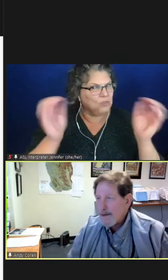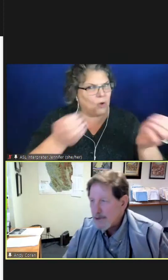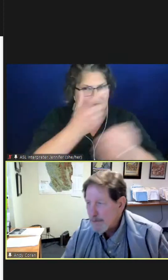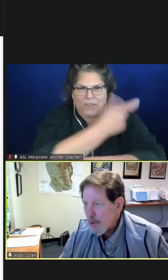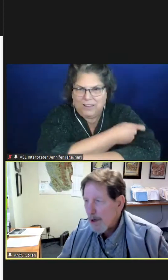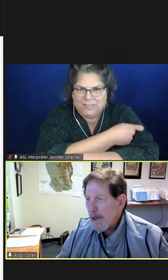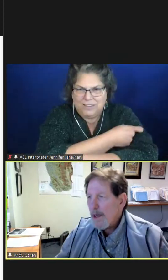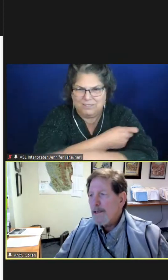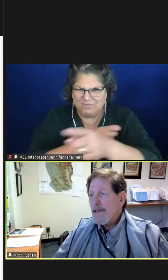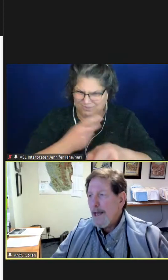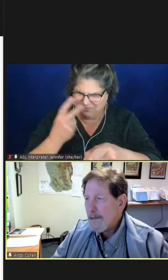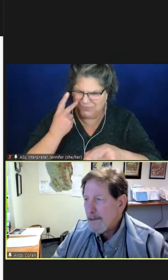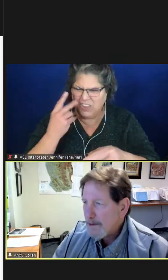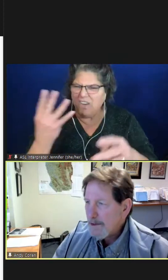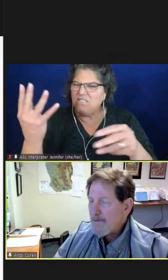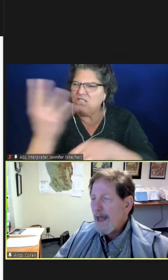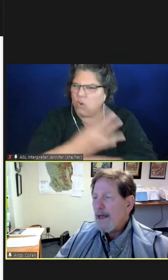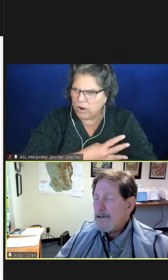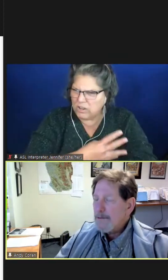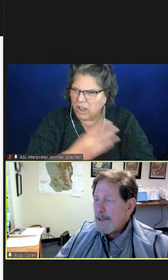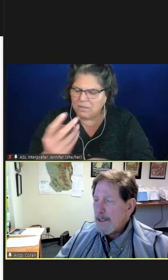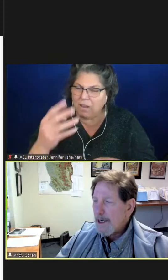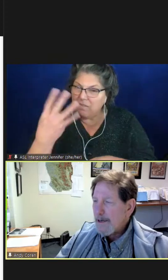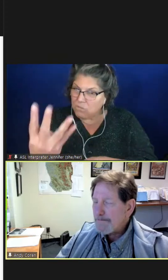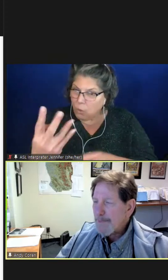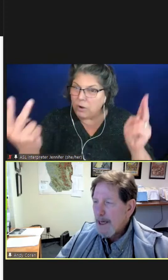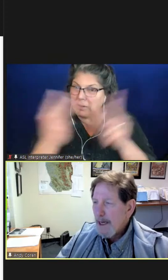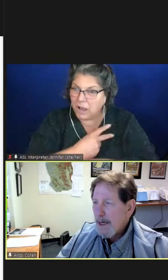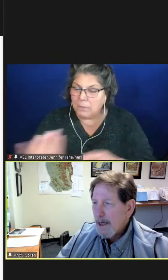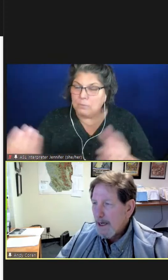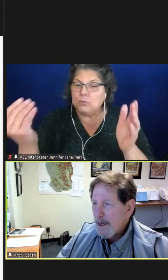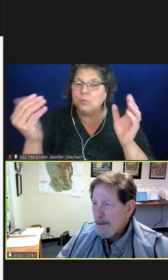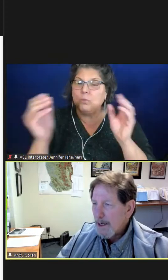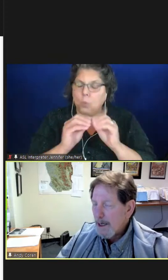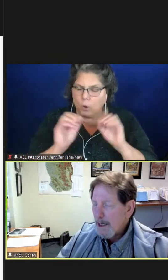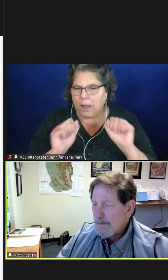4 times more likely to be